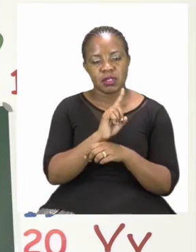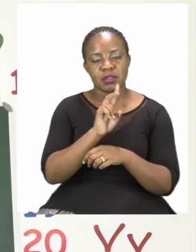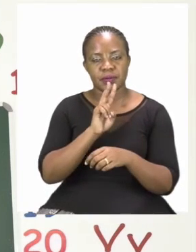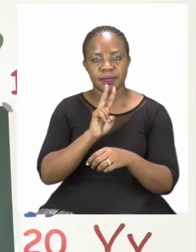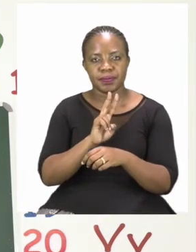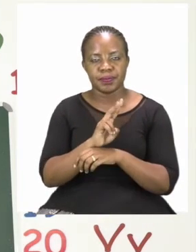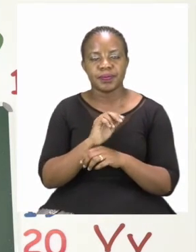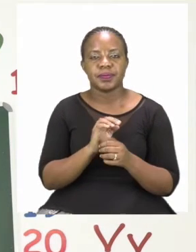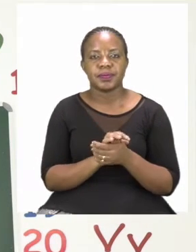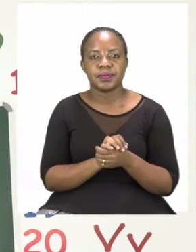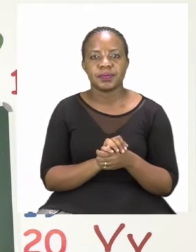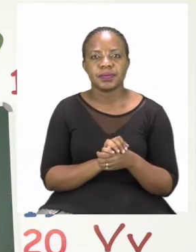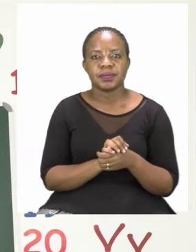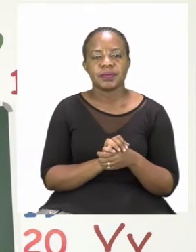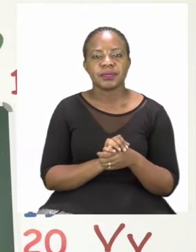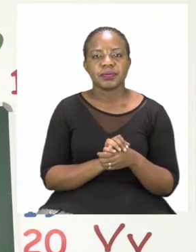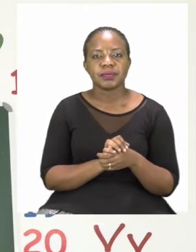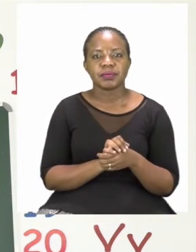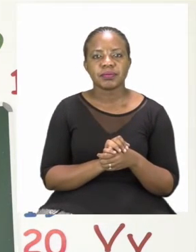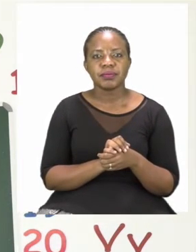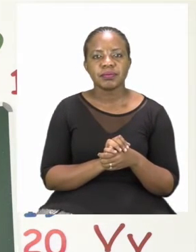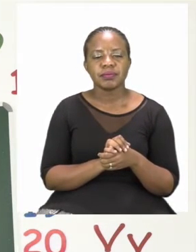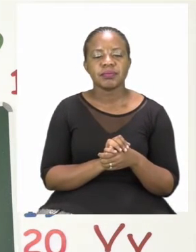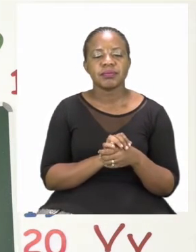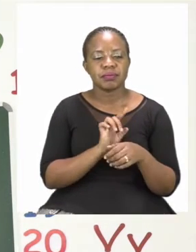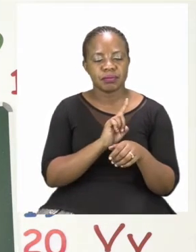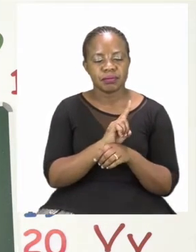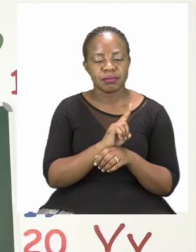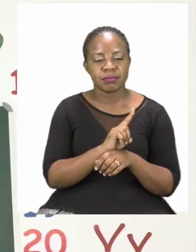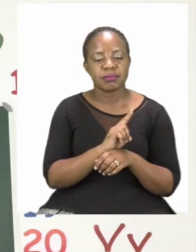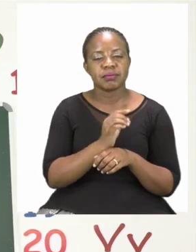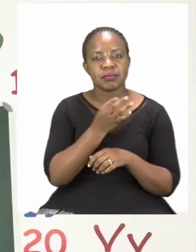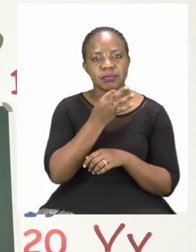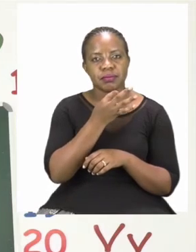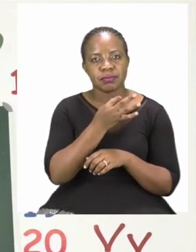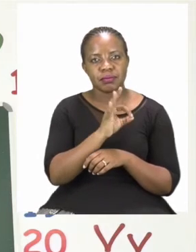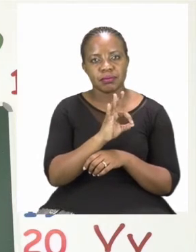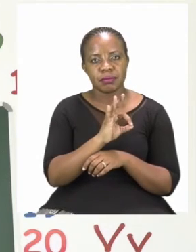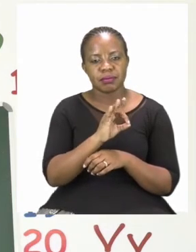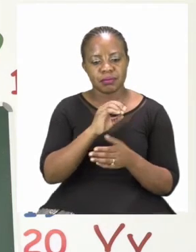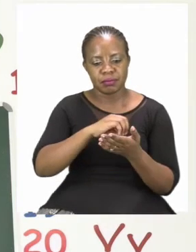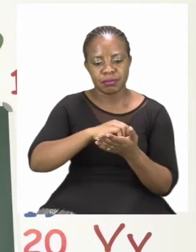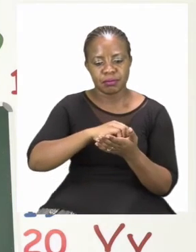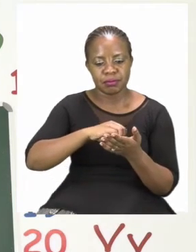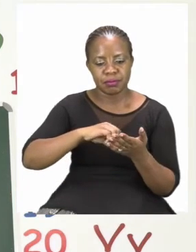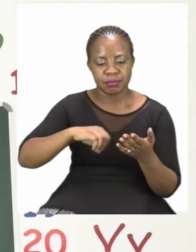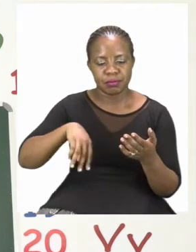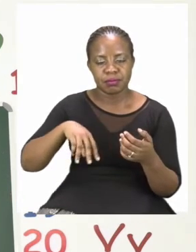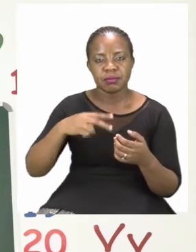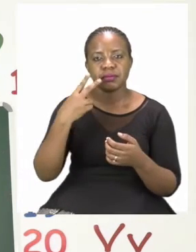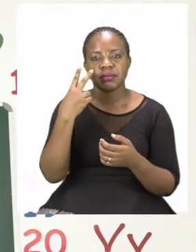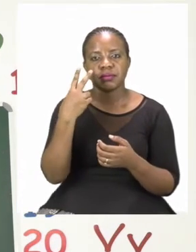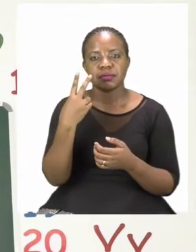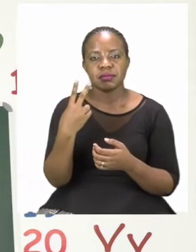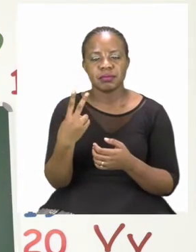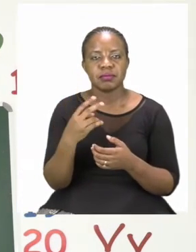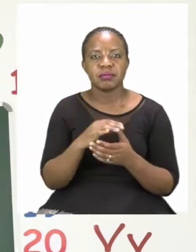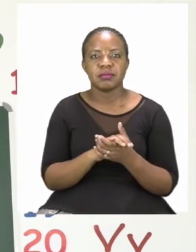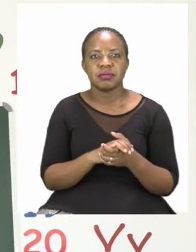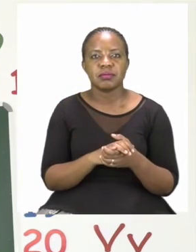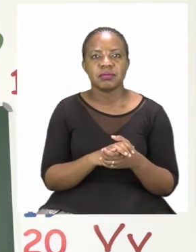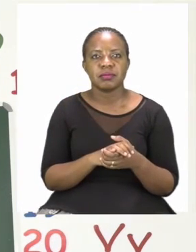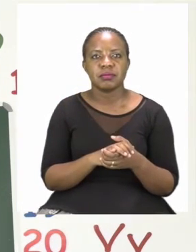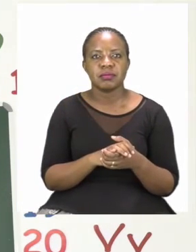one says 9 minus 2. So what we are going to do is